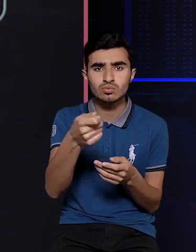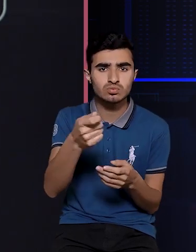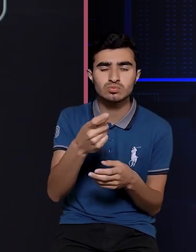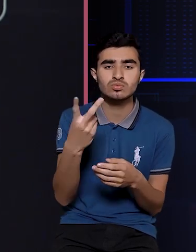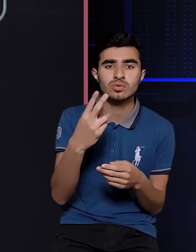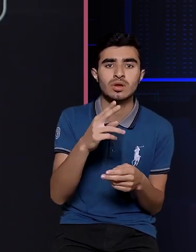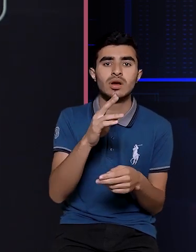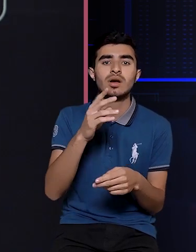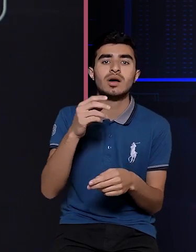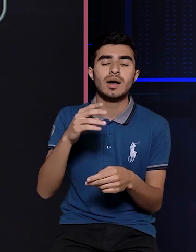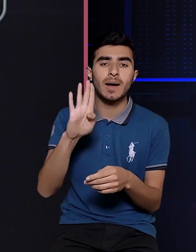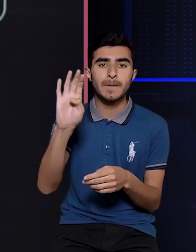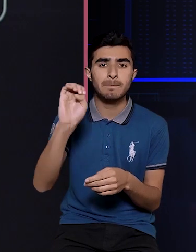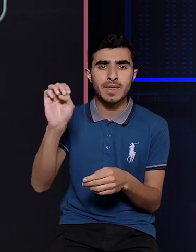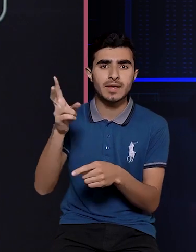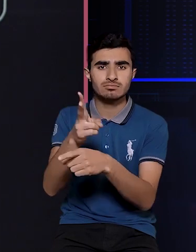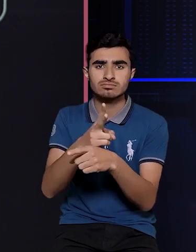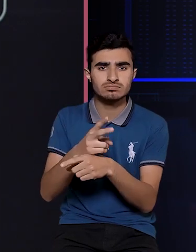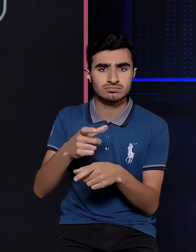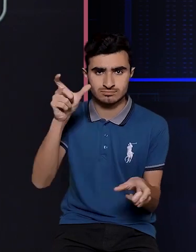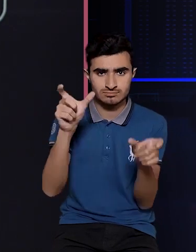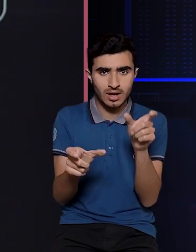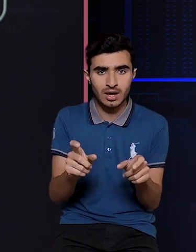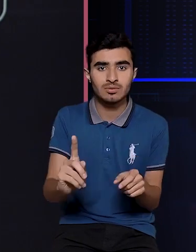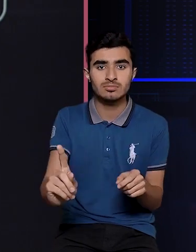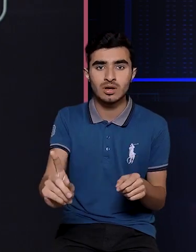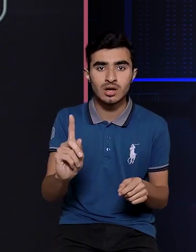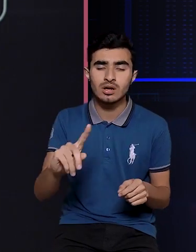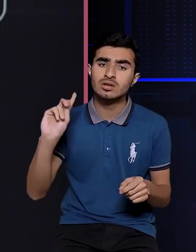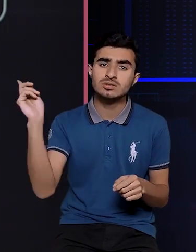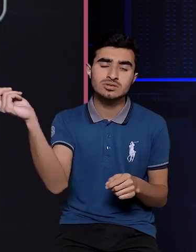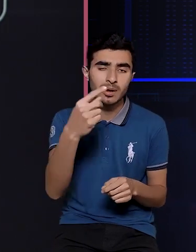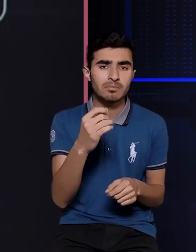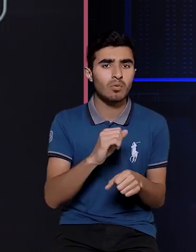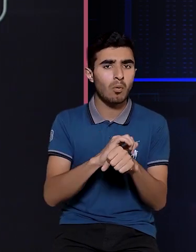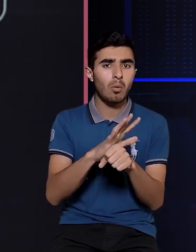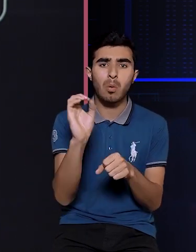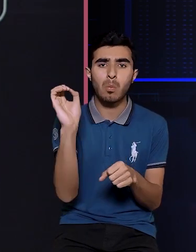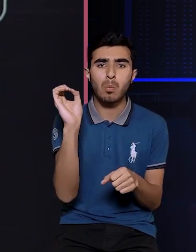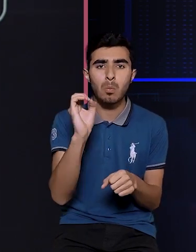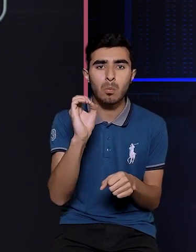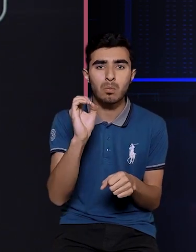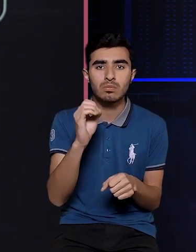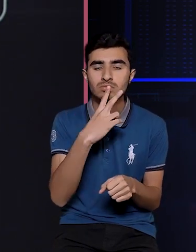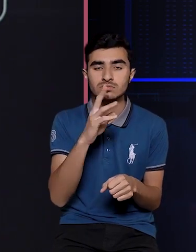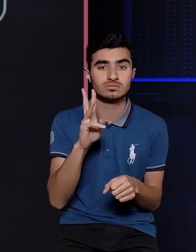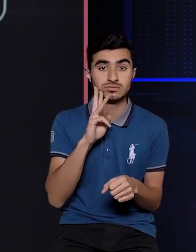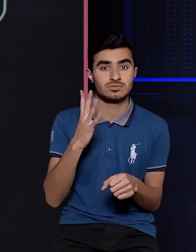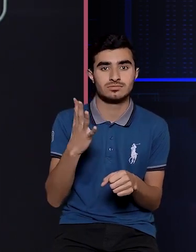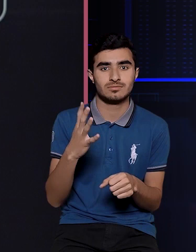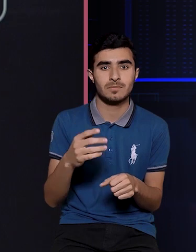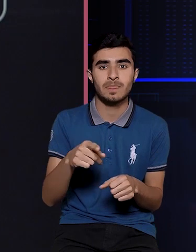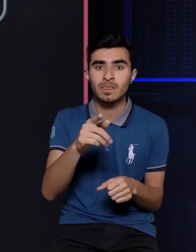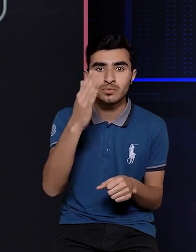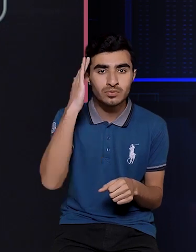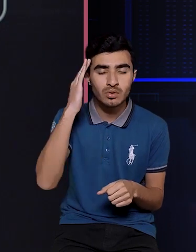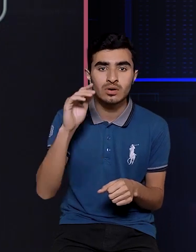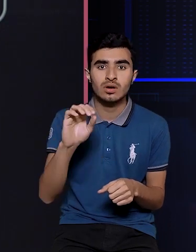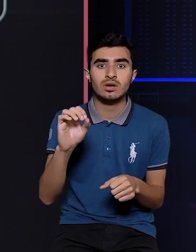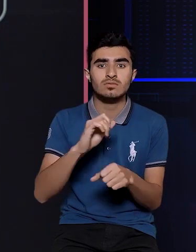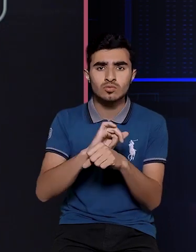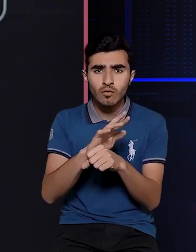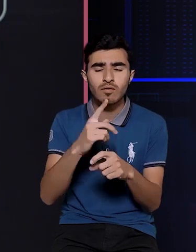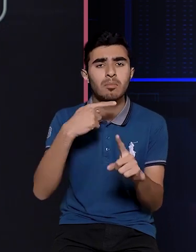first wave of COVID, and they interviewed all the beekeepers, and not a single beekeeper